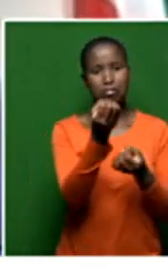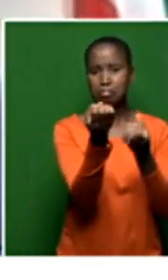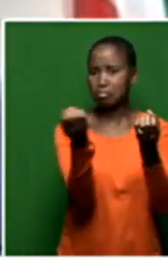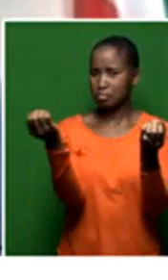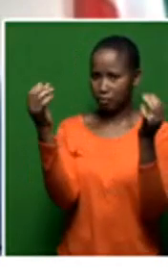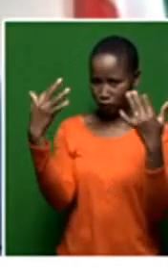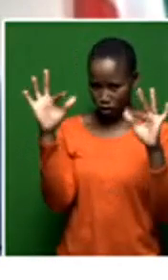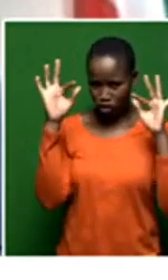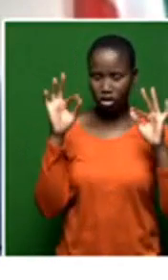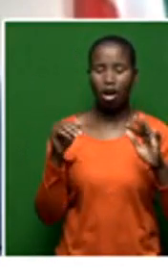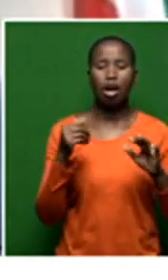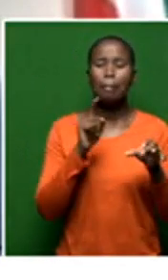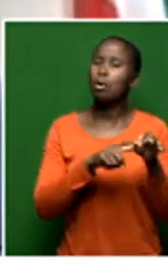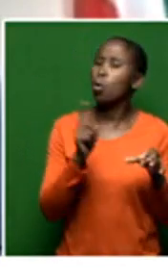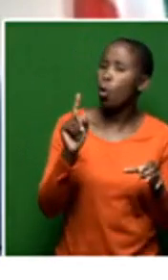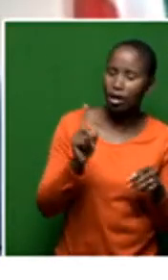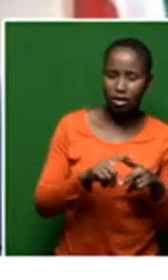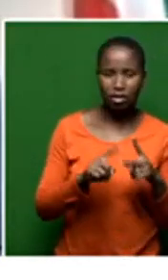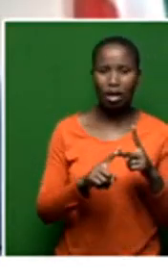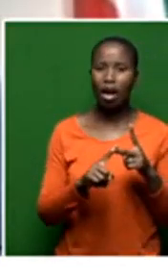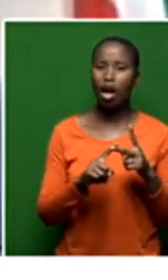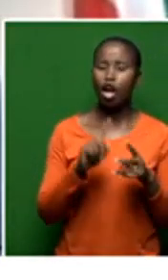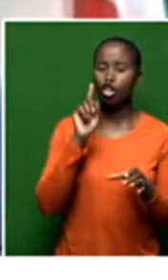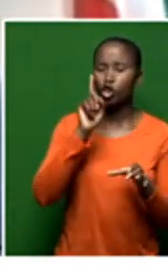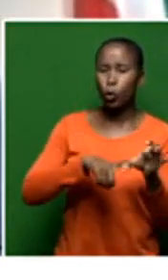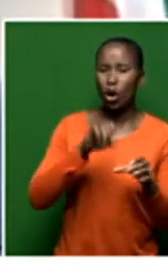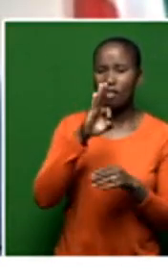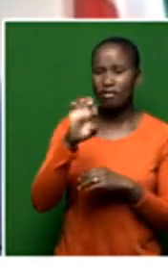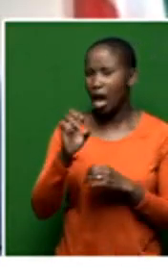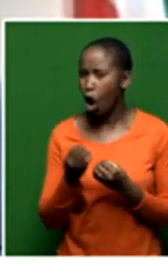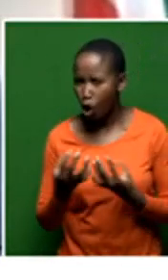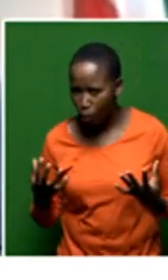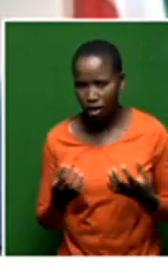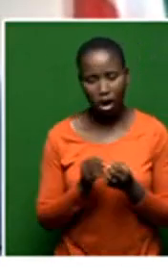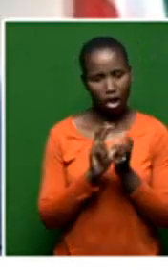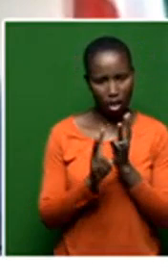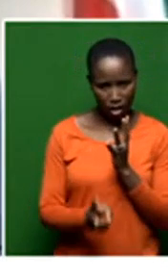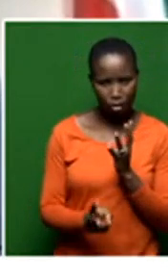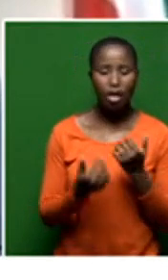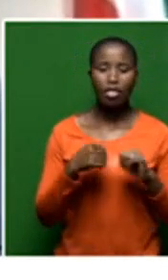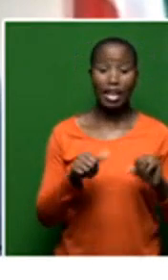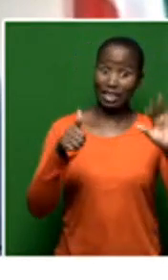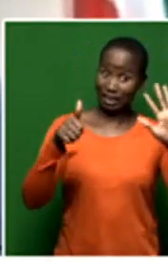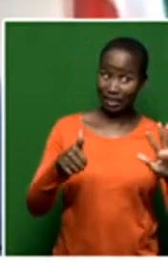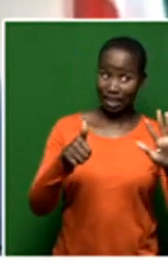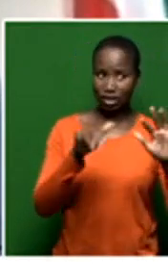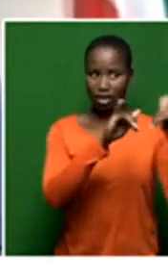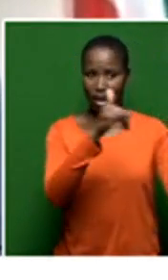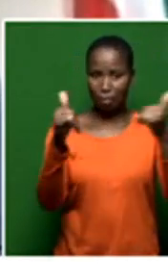for entry, application fees, and so forth. And out of that process, these 6 met the